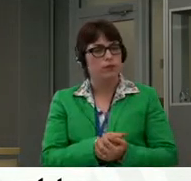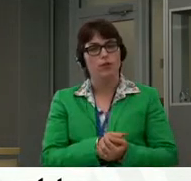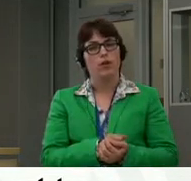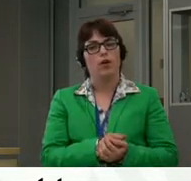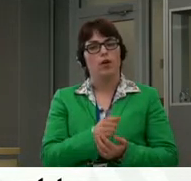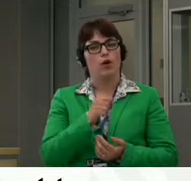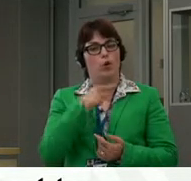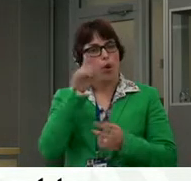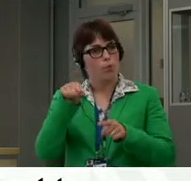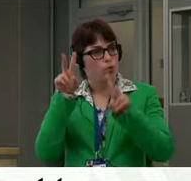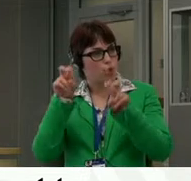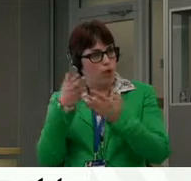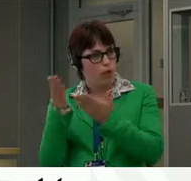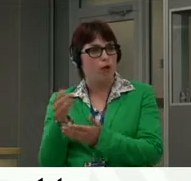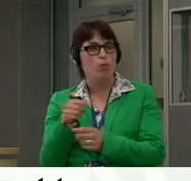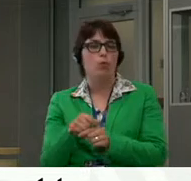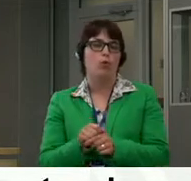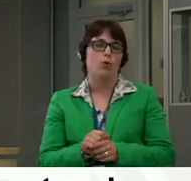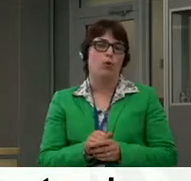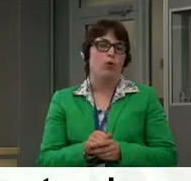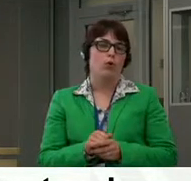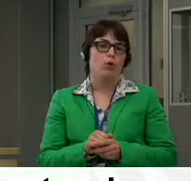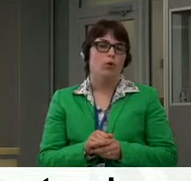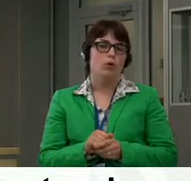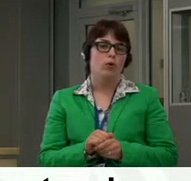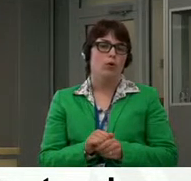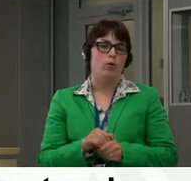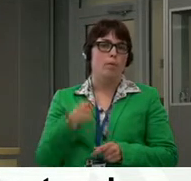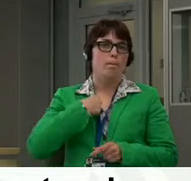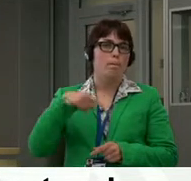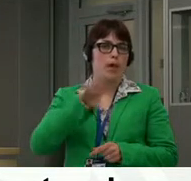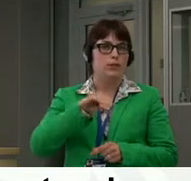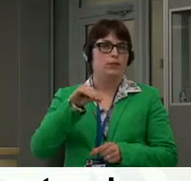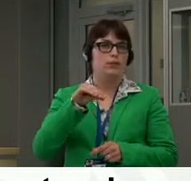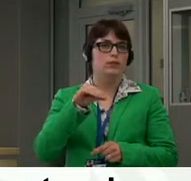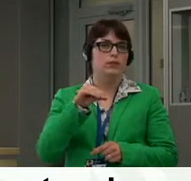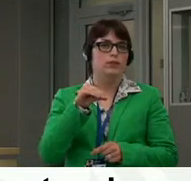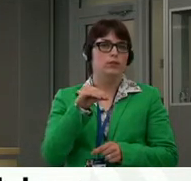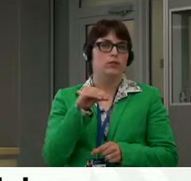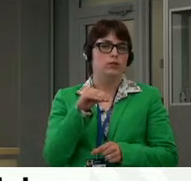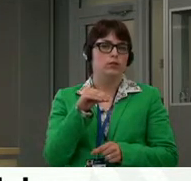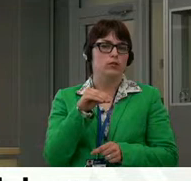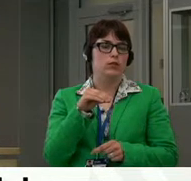been present and are going to be present through the dialogue this year with the committee.